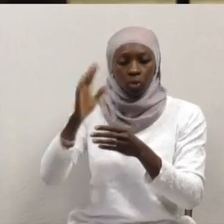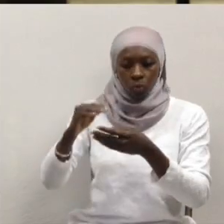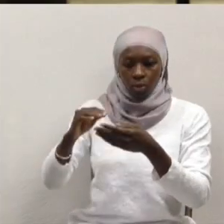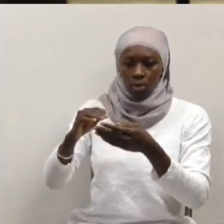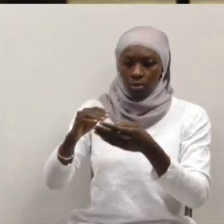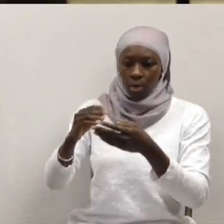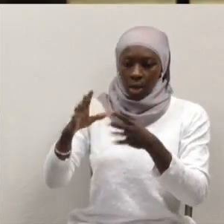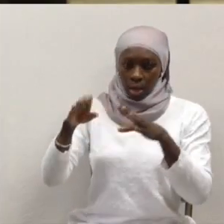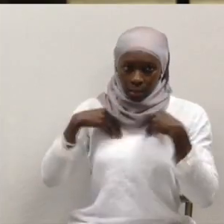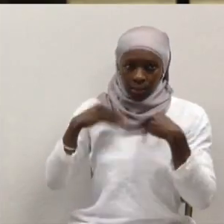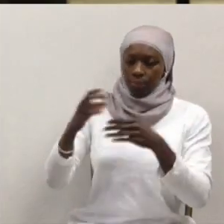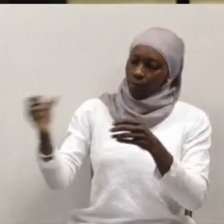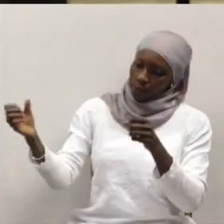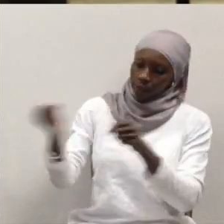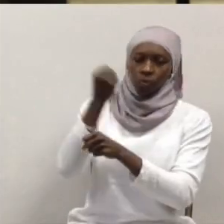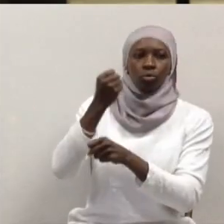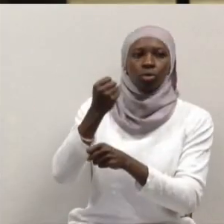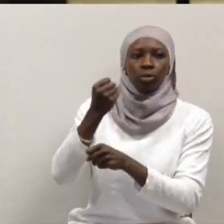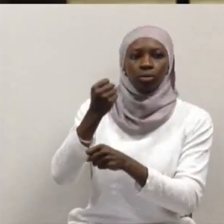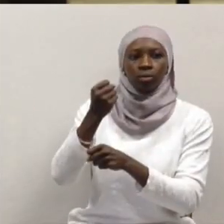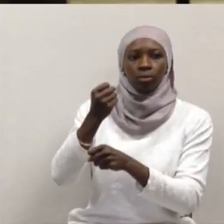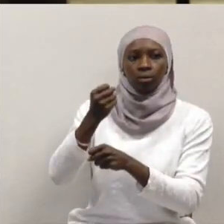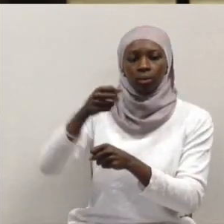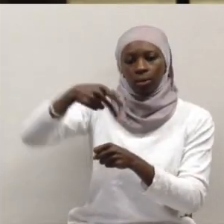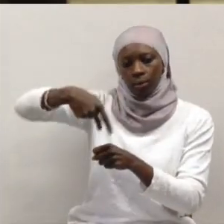victorious pagan community in Quraysh.